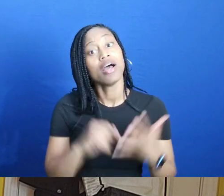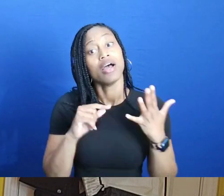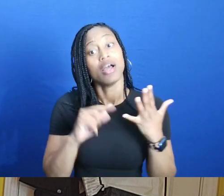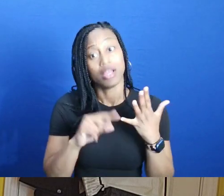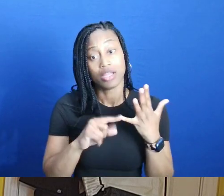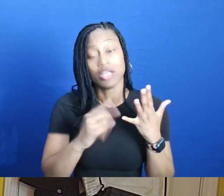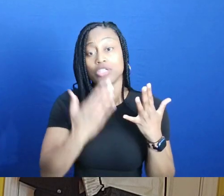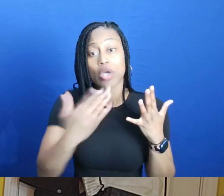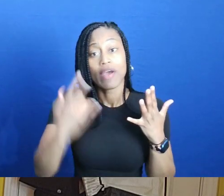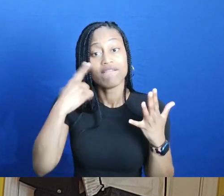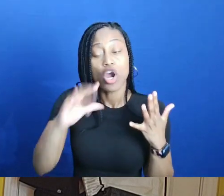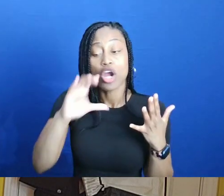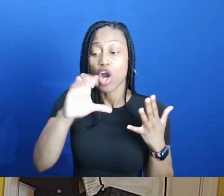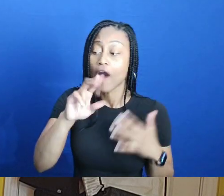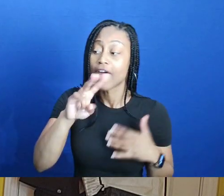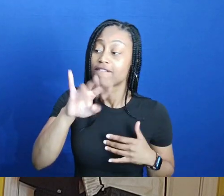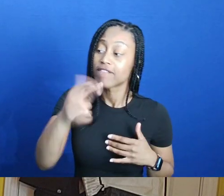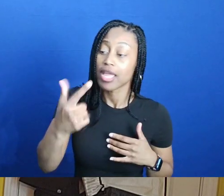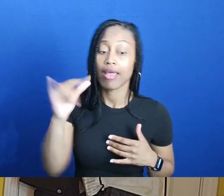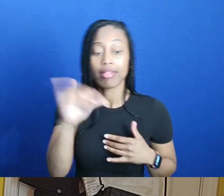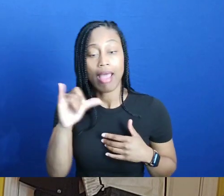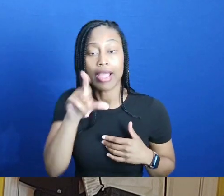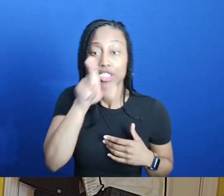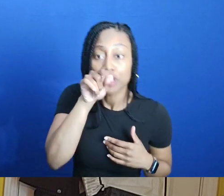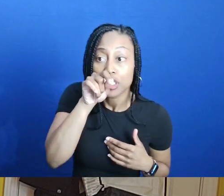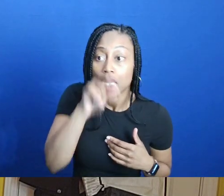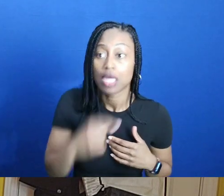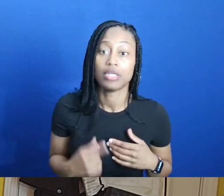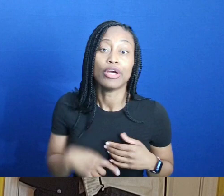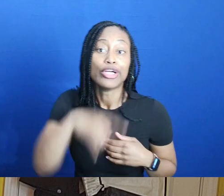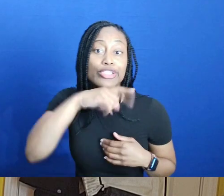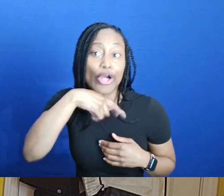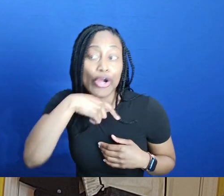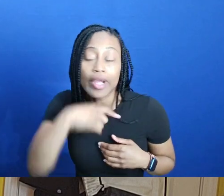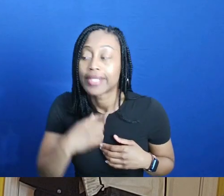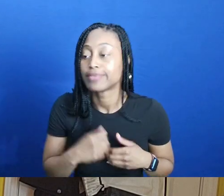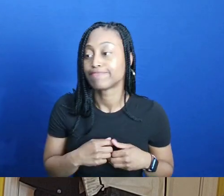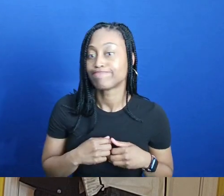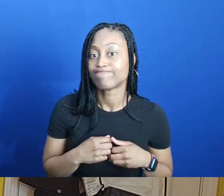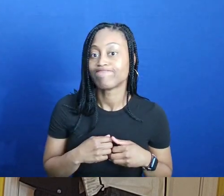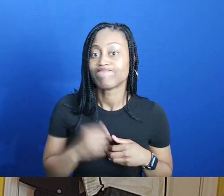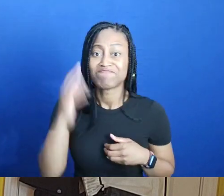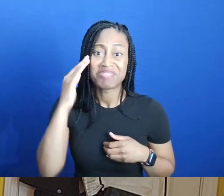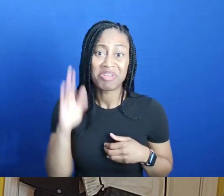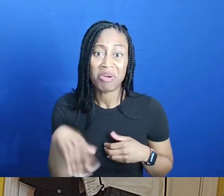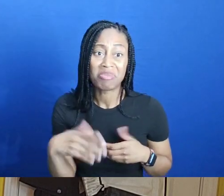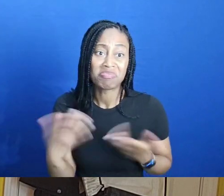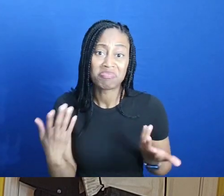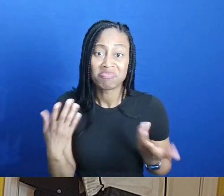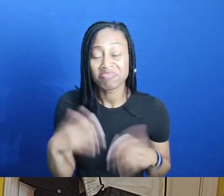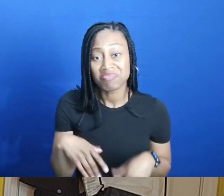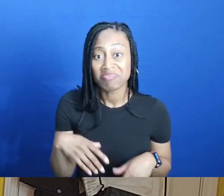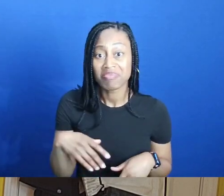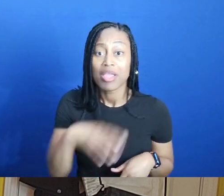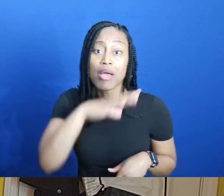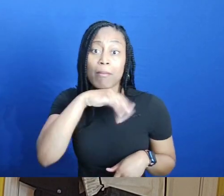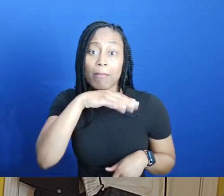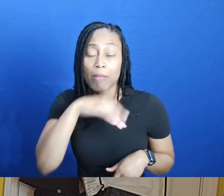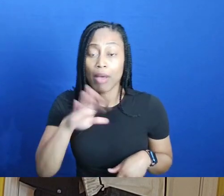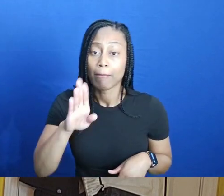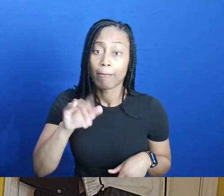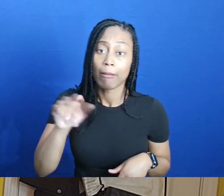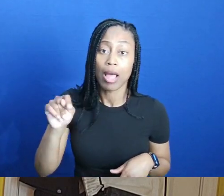edge. This is good for carving, like carving a chicken or a turkey or, you know,